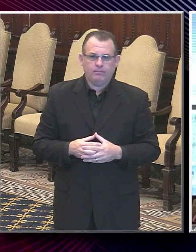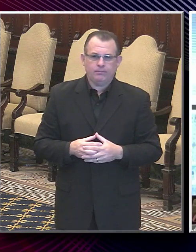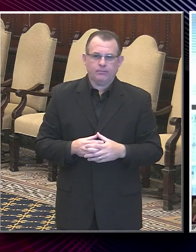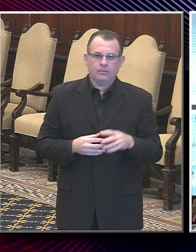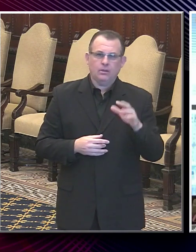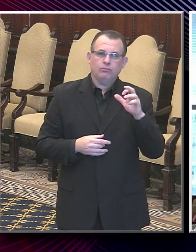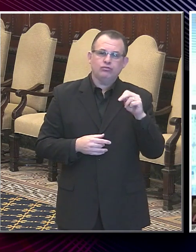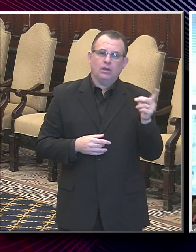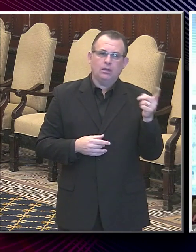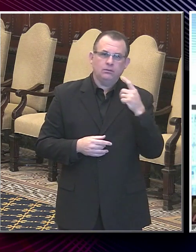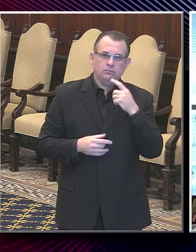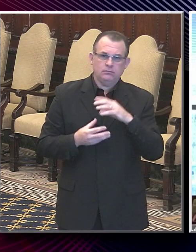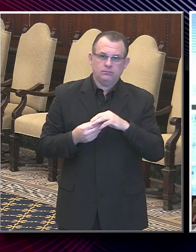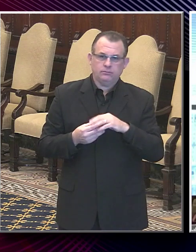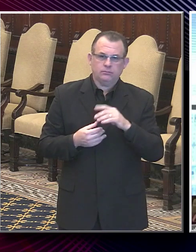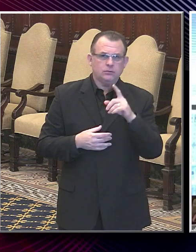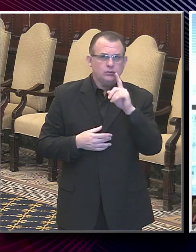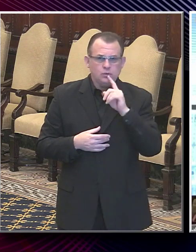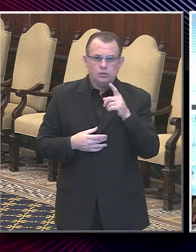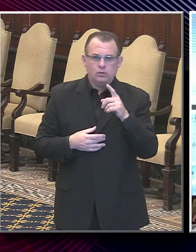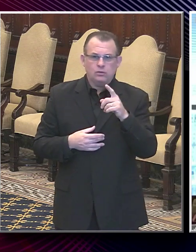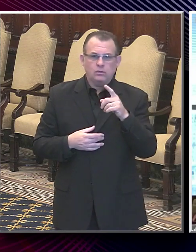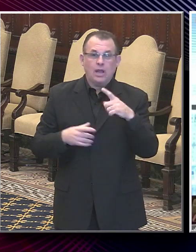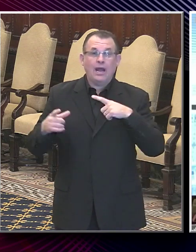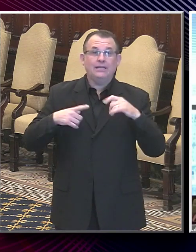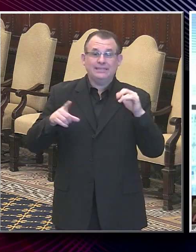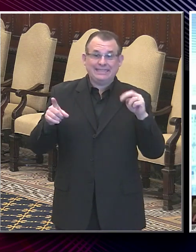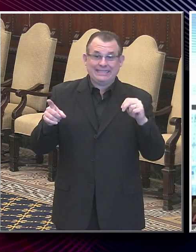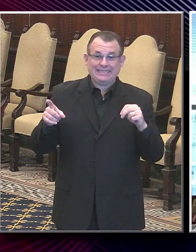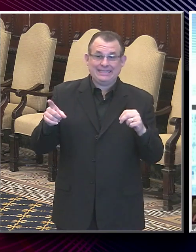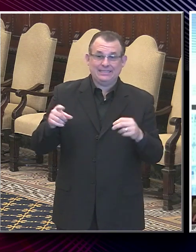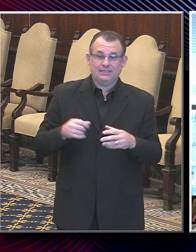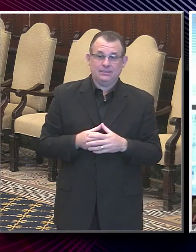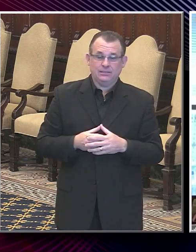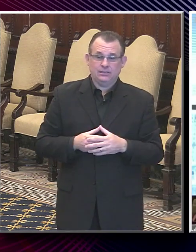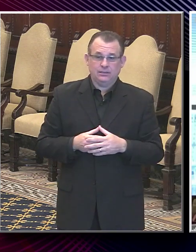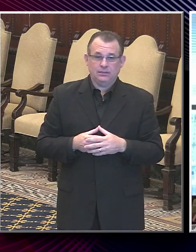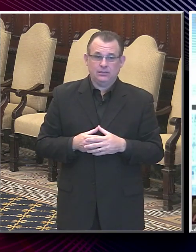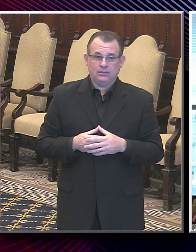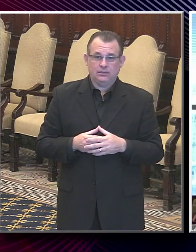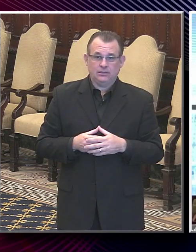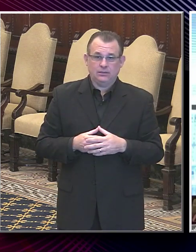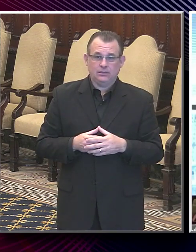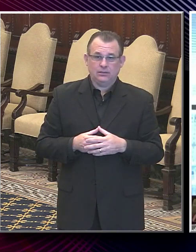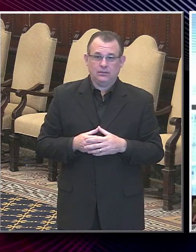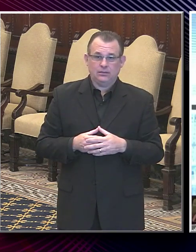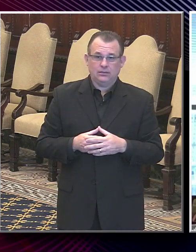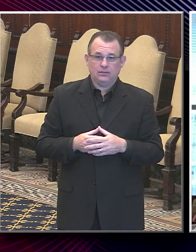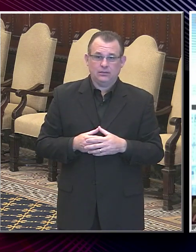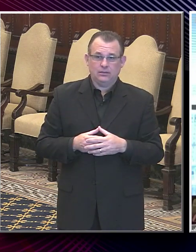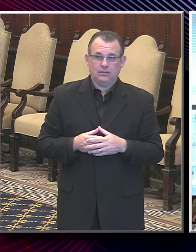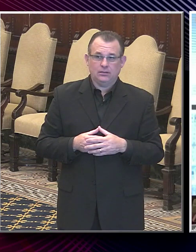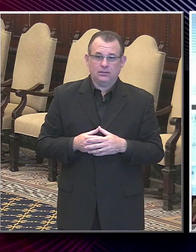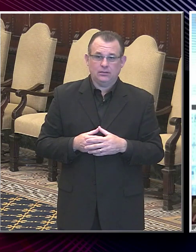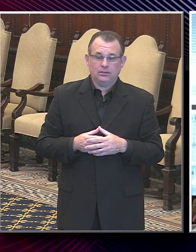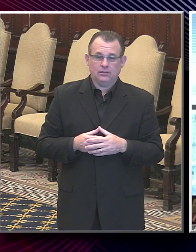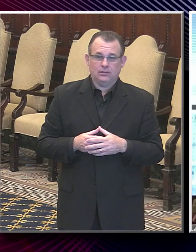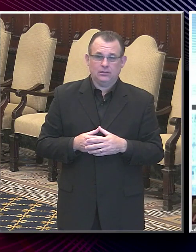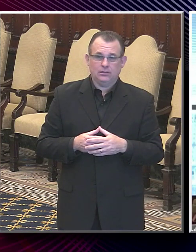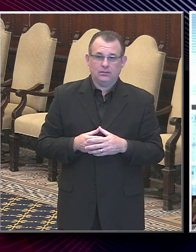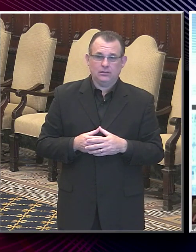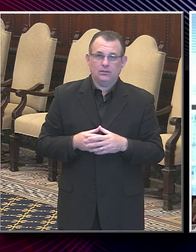please. Yep. So the Holiday Inn Express is primarily an